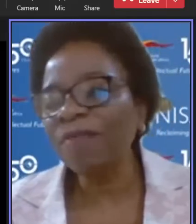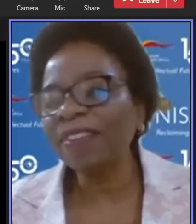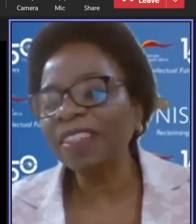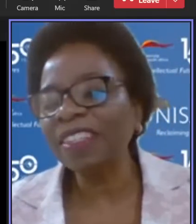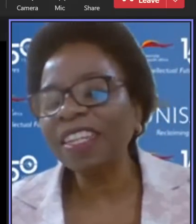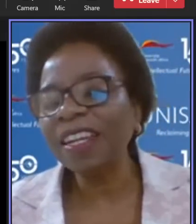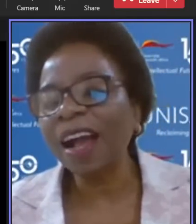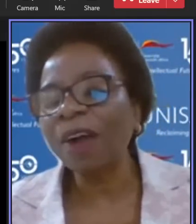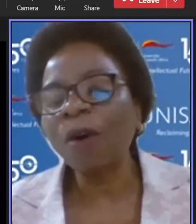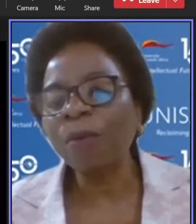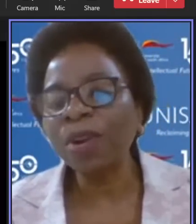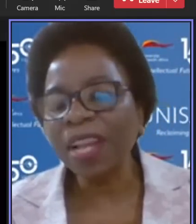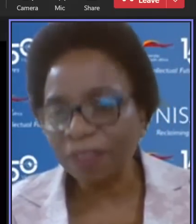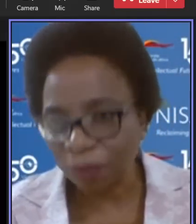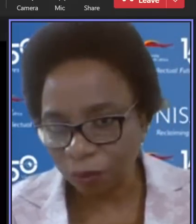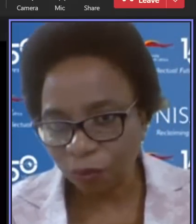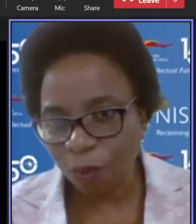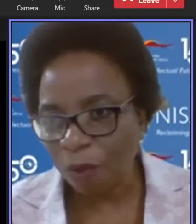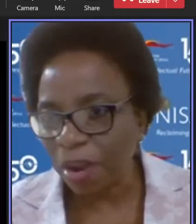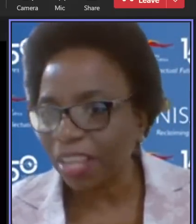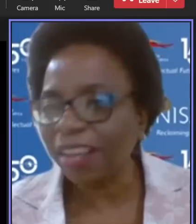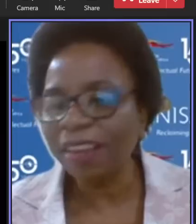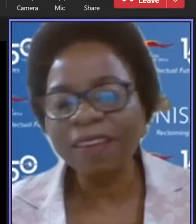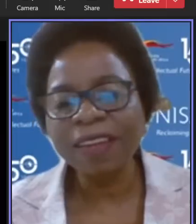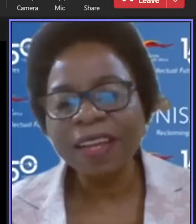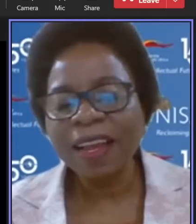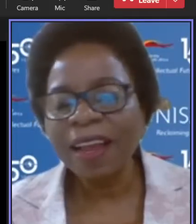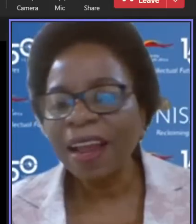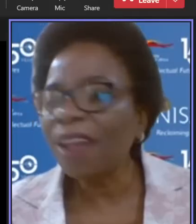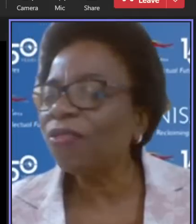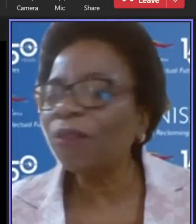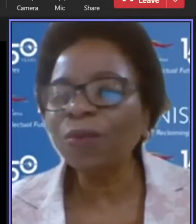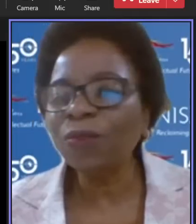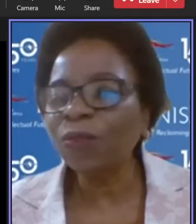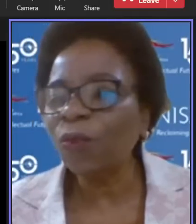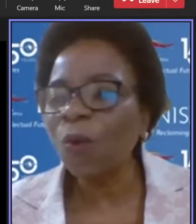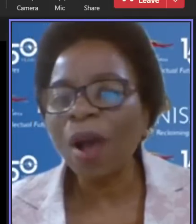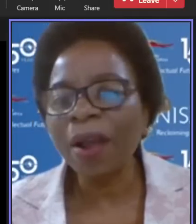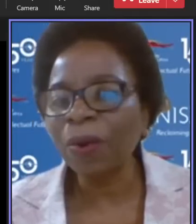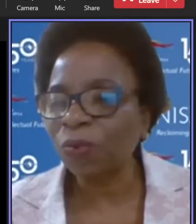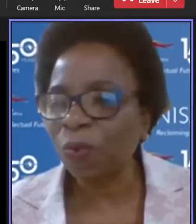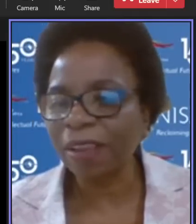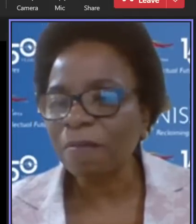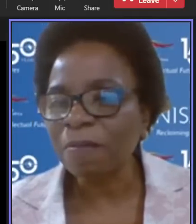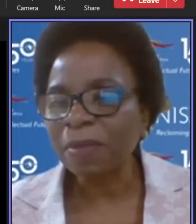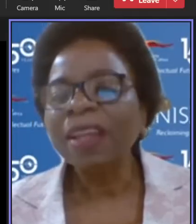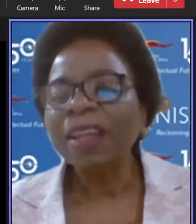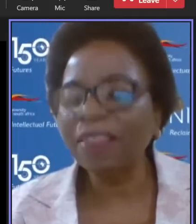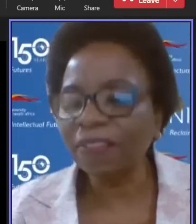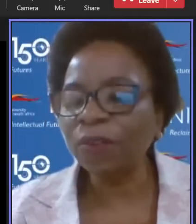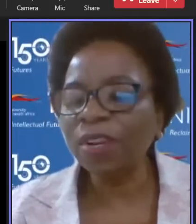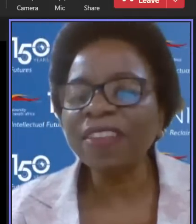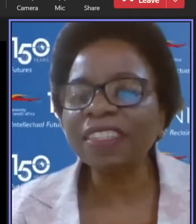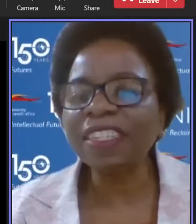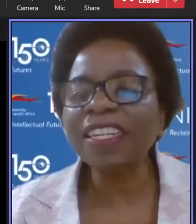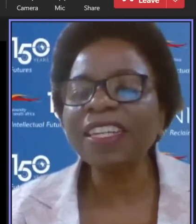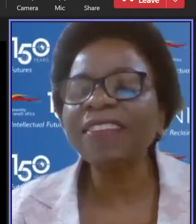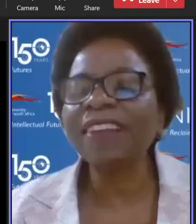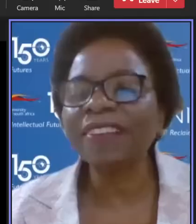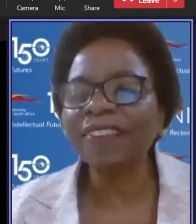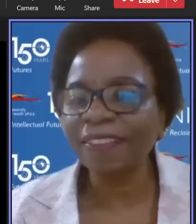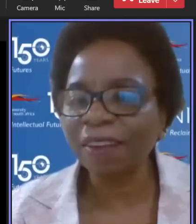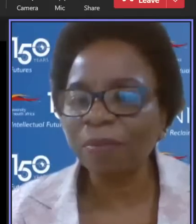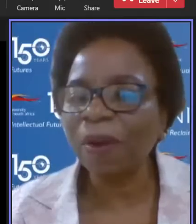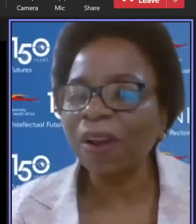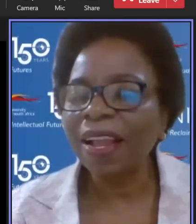This university accommodates those who are working and those who are not working. This university